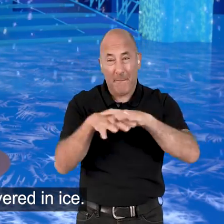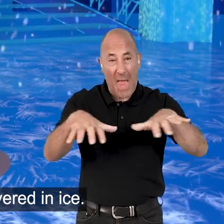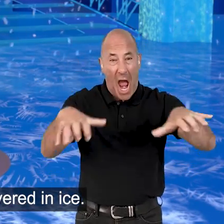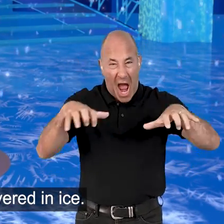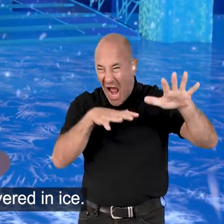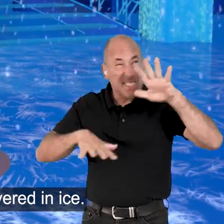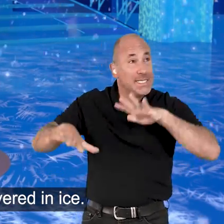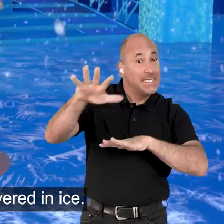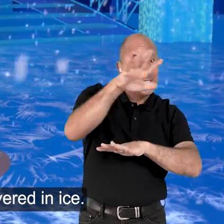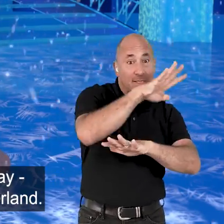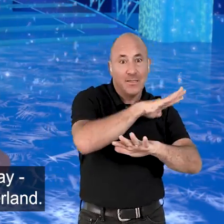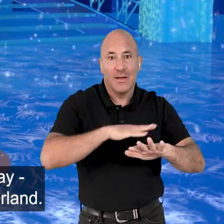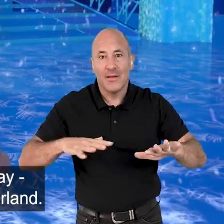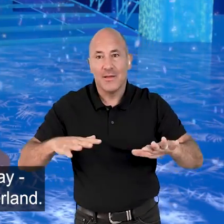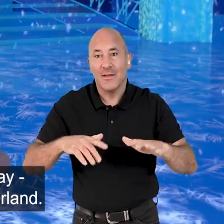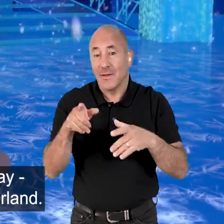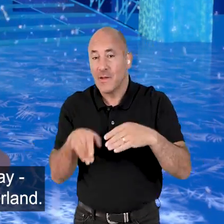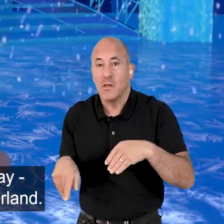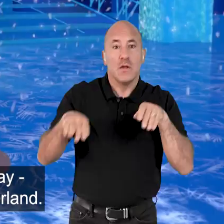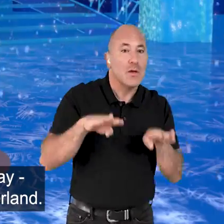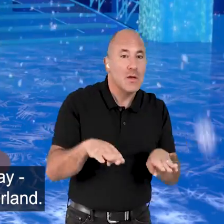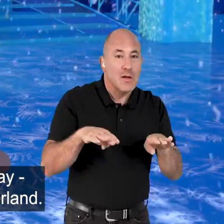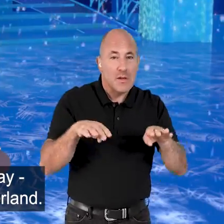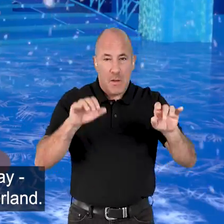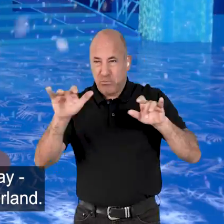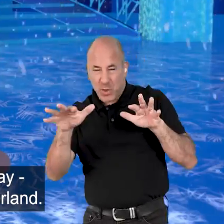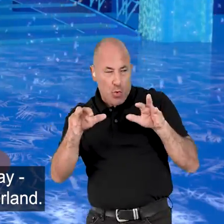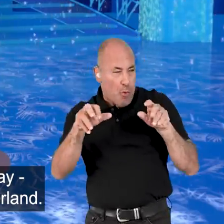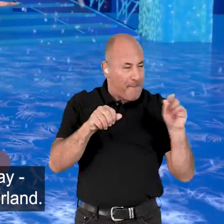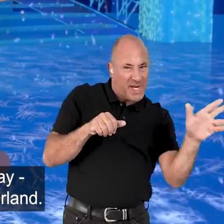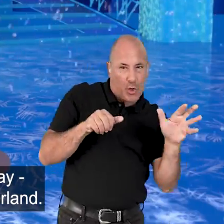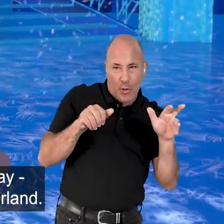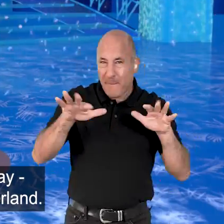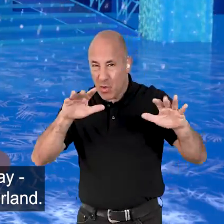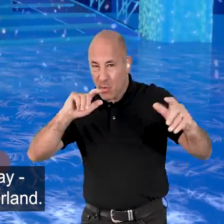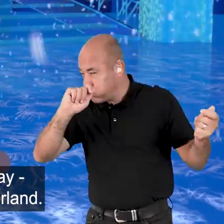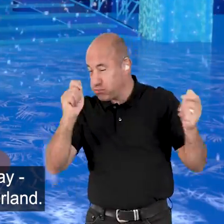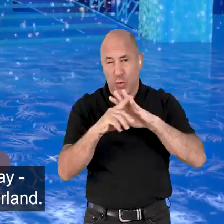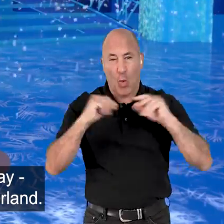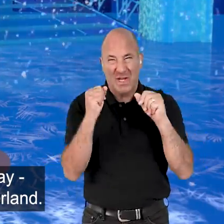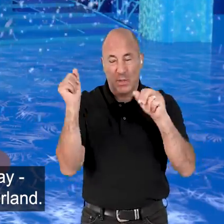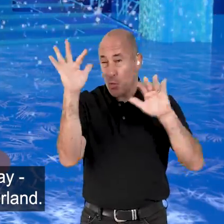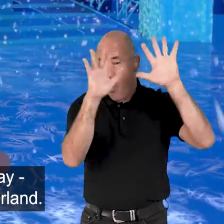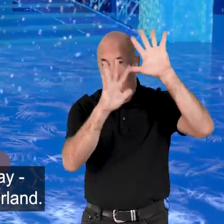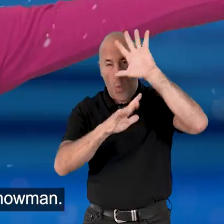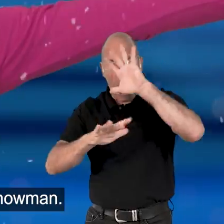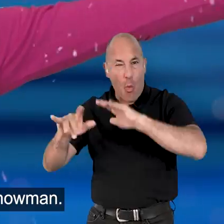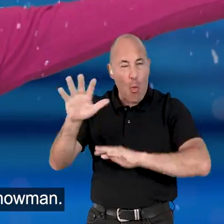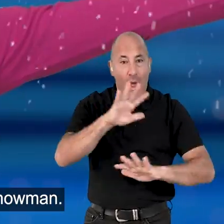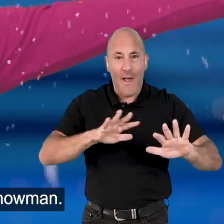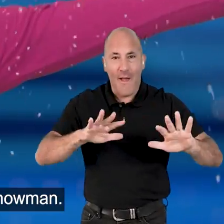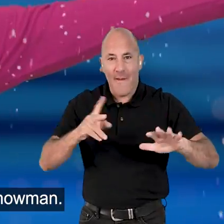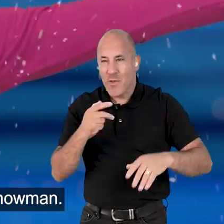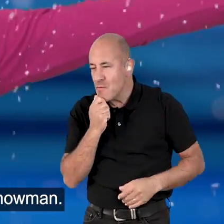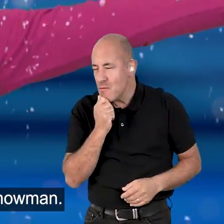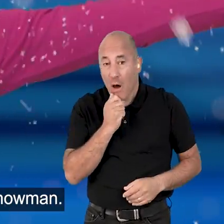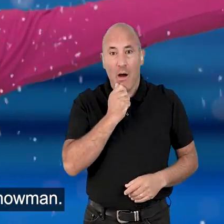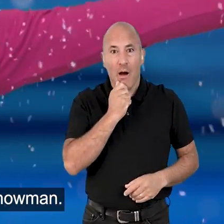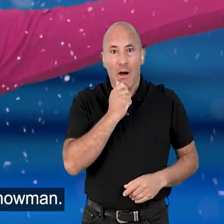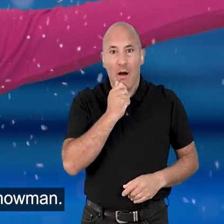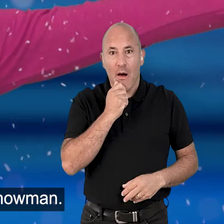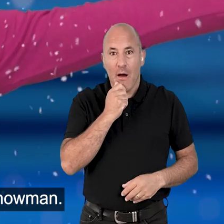covered in ice. Jump your feet the other way, making it into a winter wonderland. The two girls decide